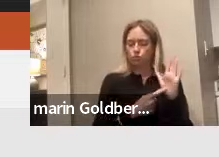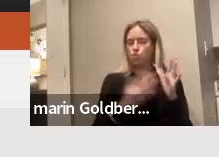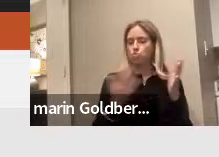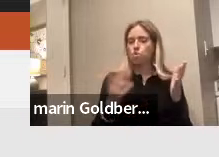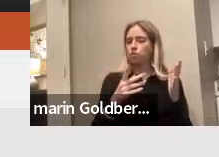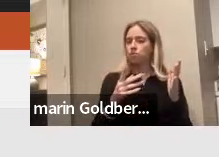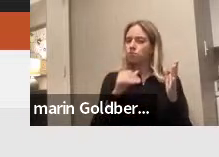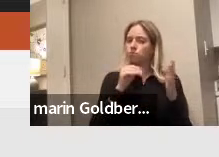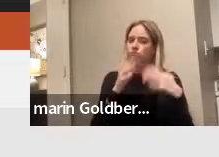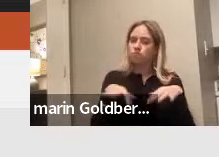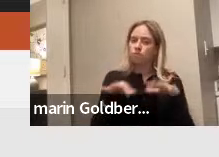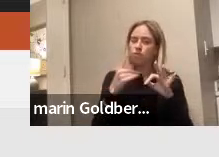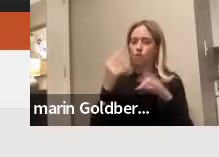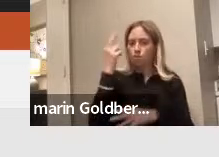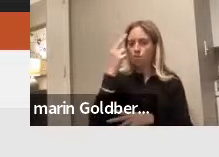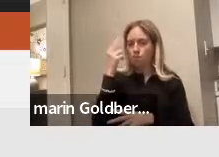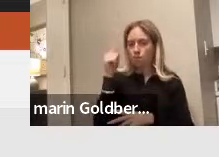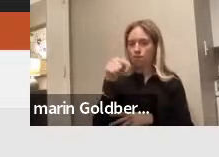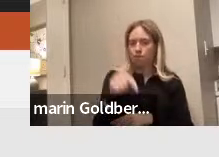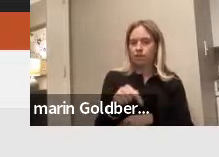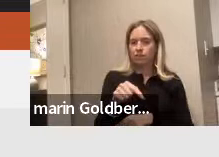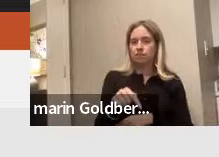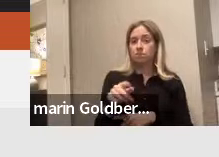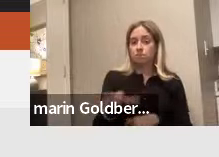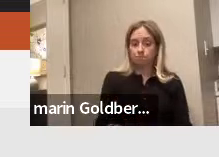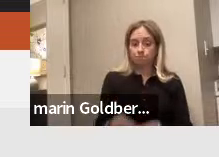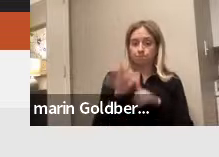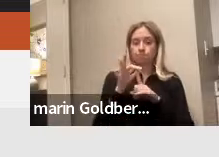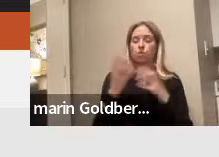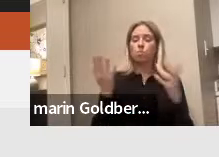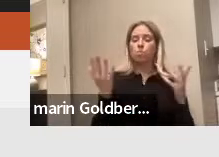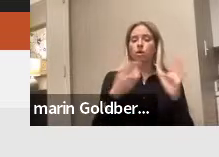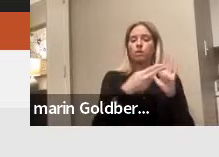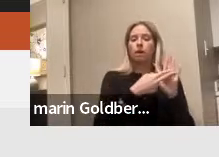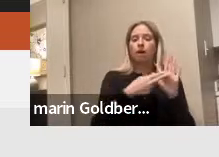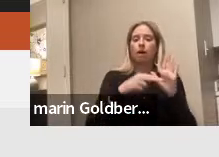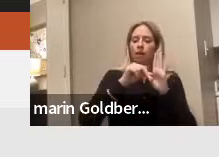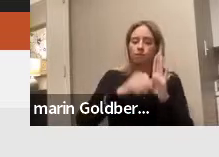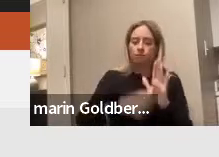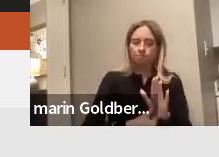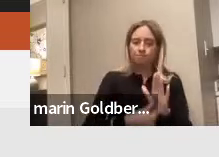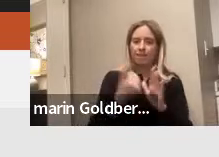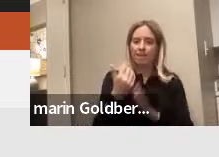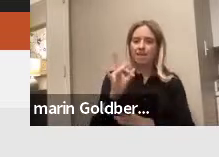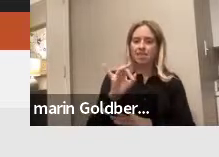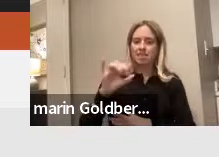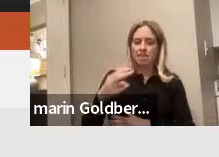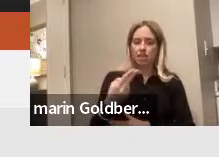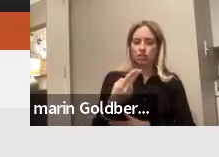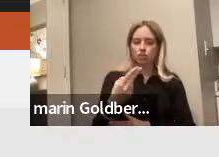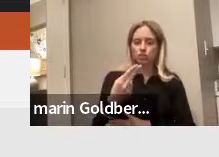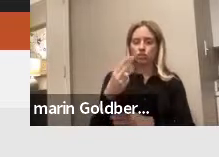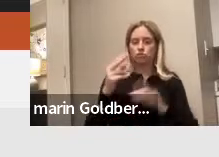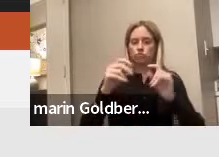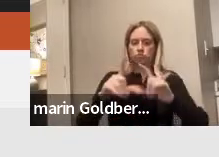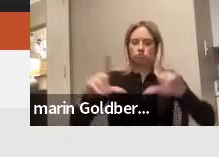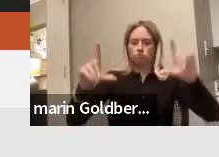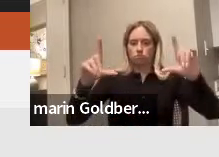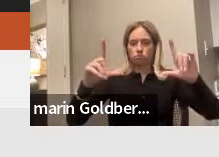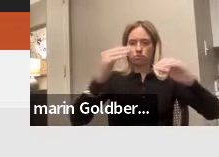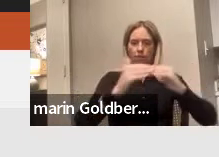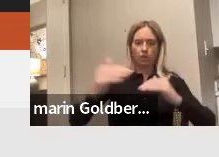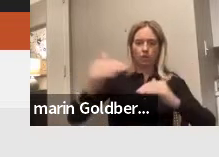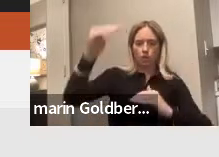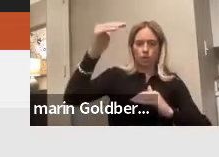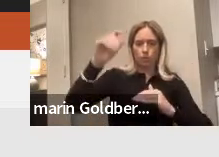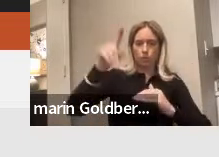for the purpose of the special exception is to highlight on the 18-inch increase in porch roof height, which